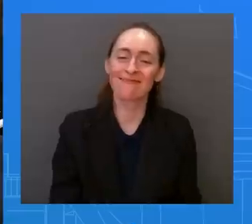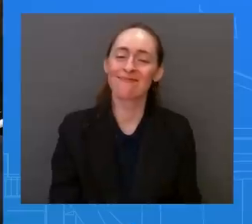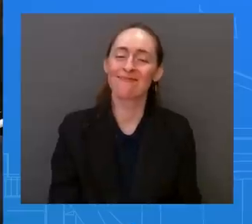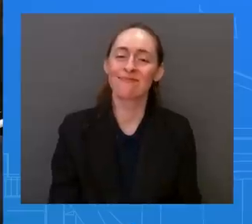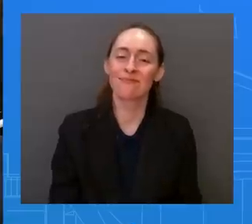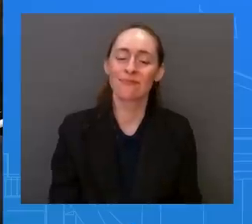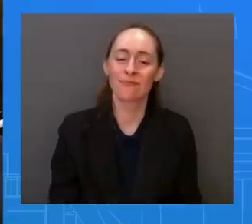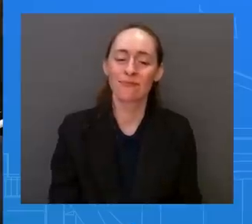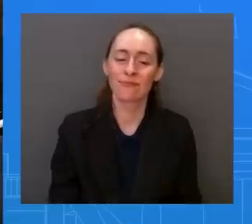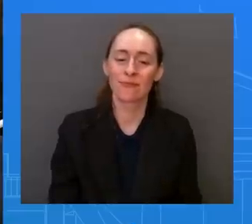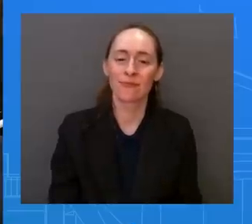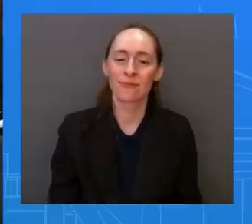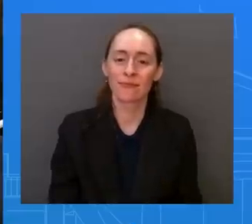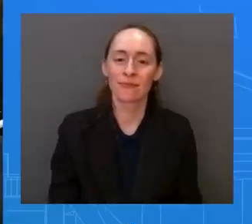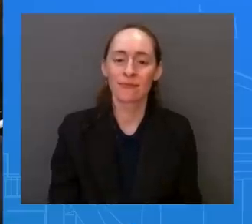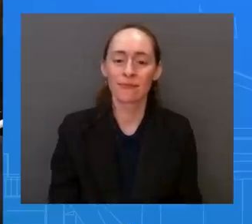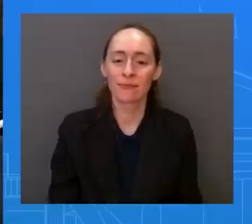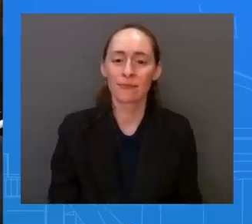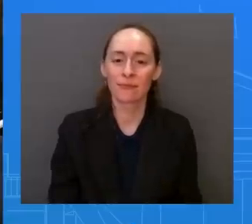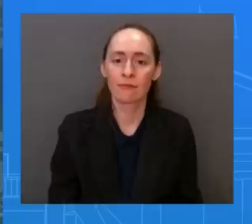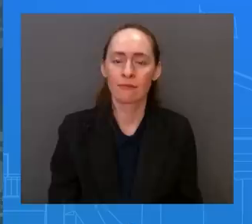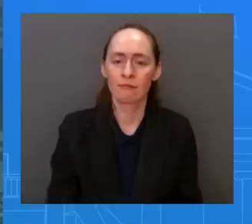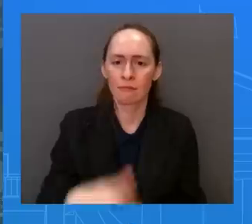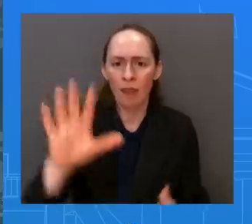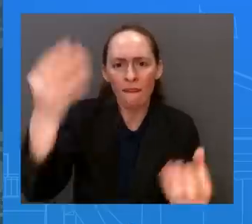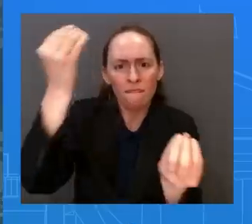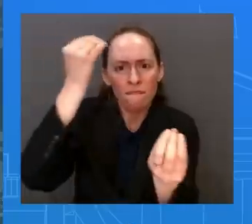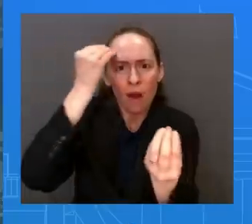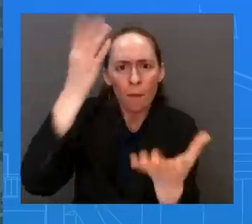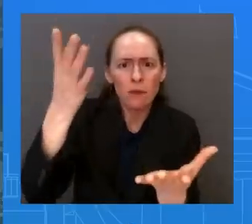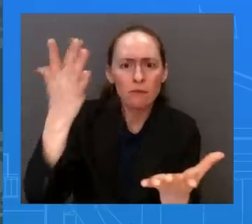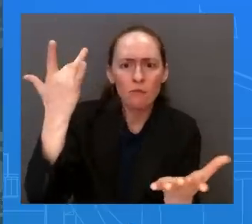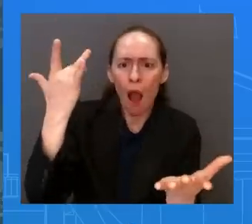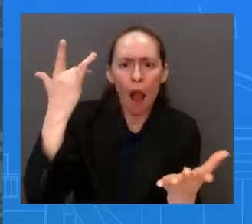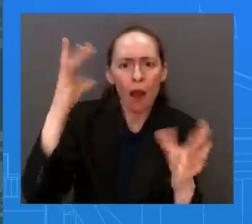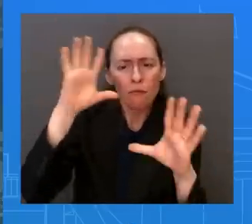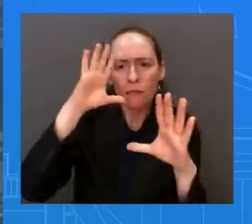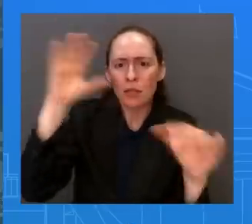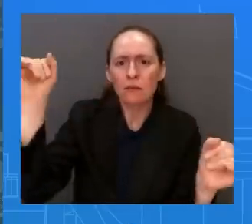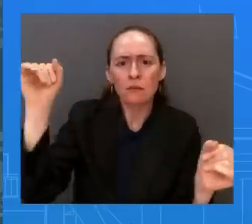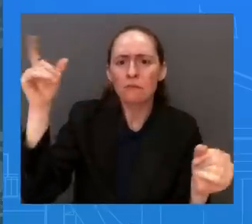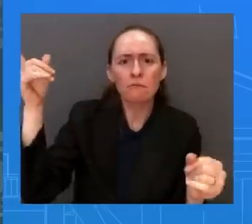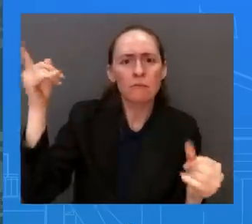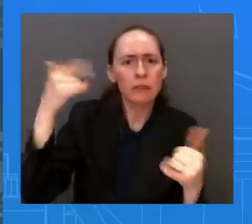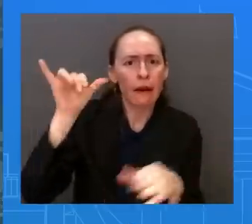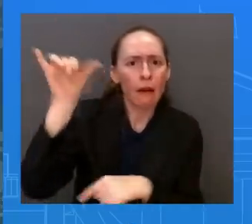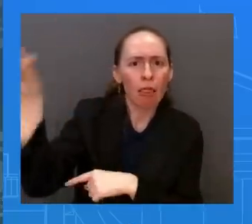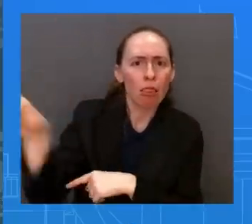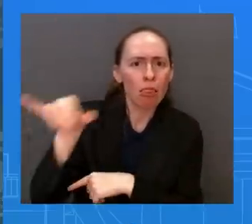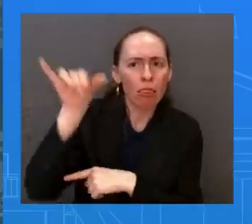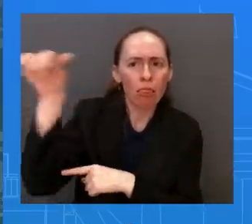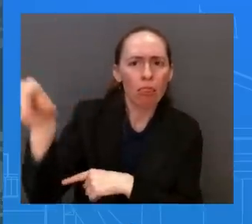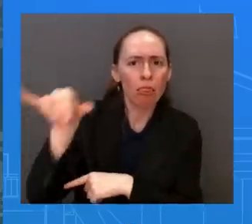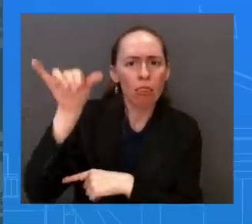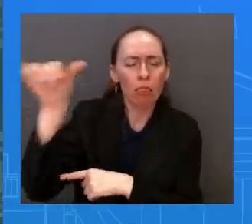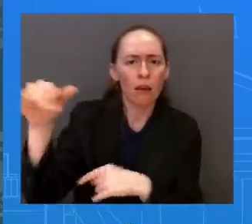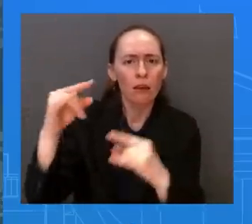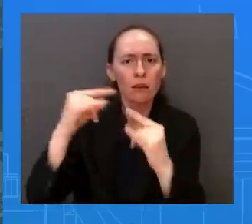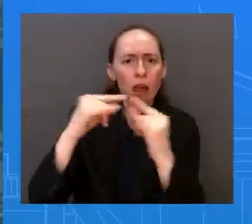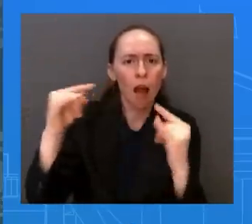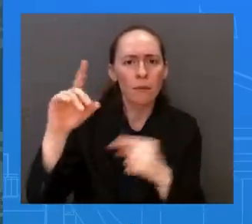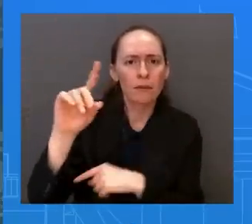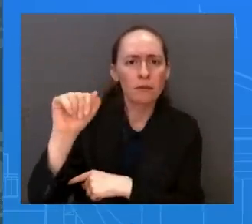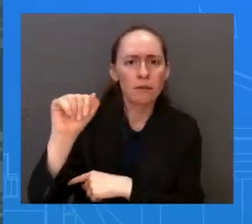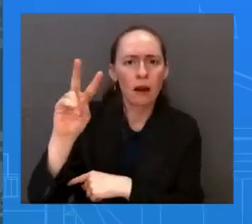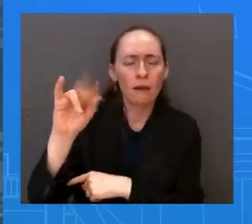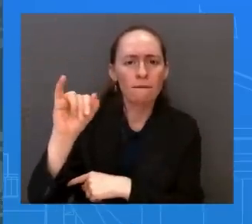Camp David. Is there a reason for his delay? No update on when he's going to be returning. I think we had mentioned, and you probably saw his Twitter